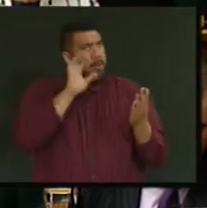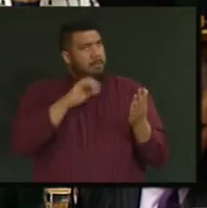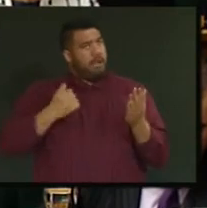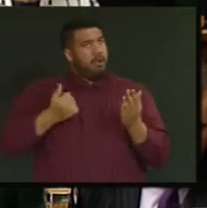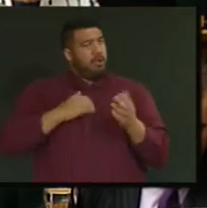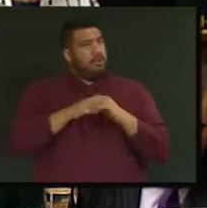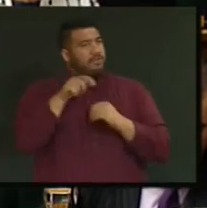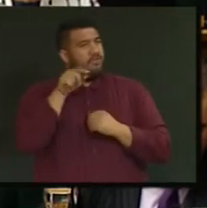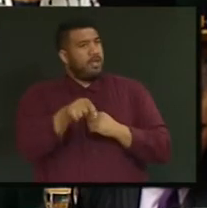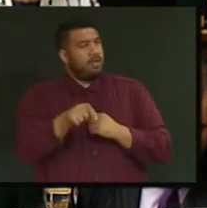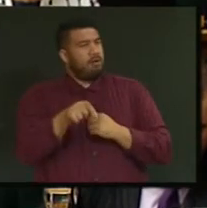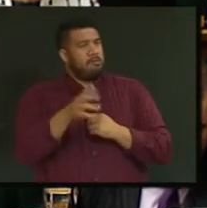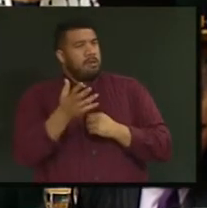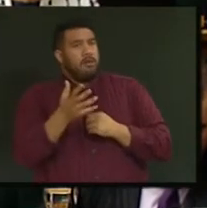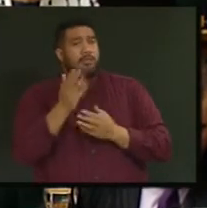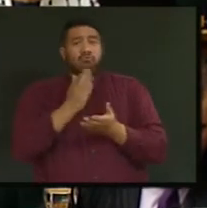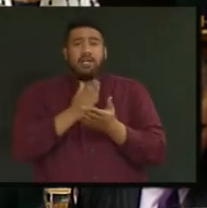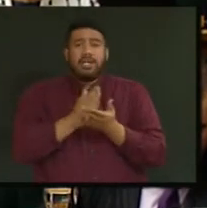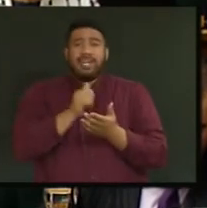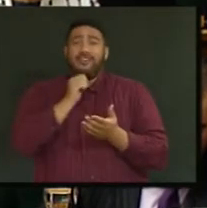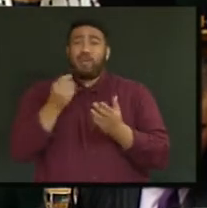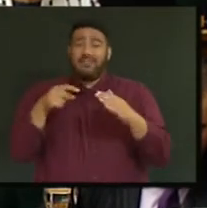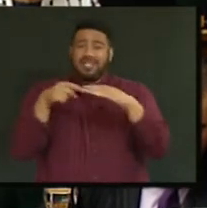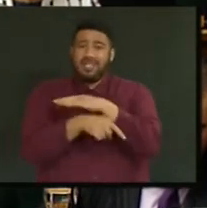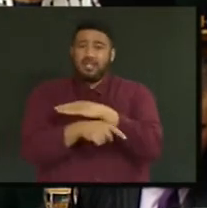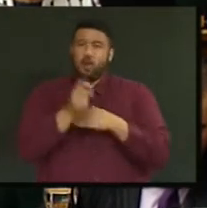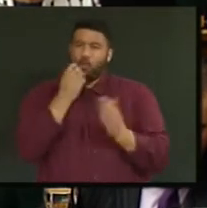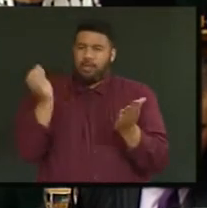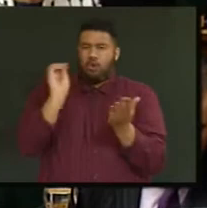would be held. Well, simple fact of the matter is, if you have a debt, it appears on your balance sheet.